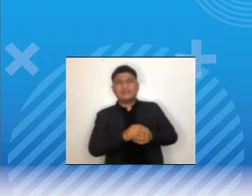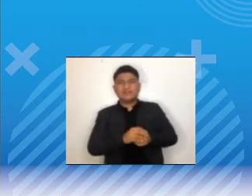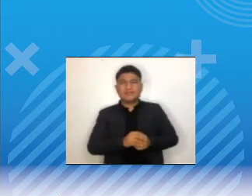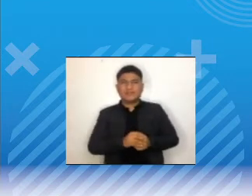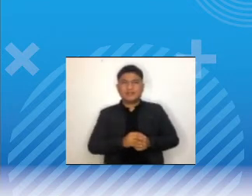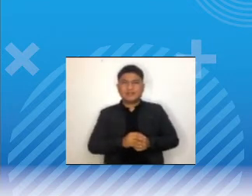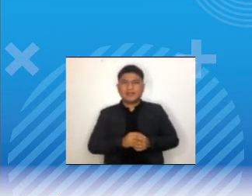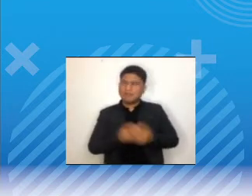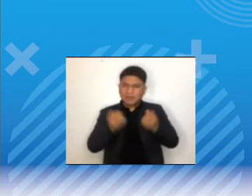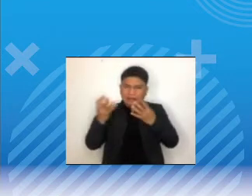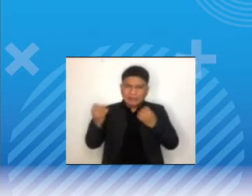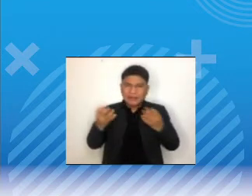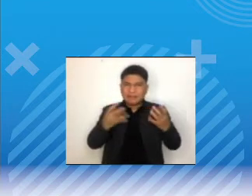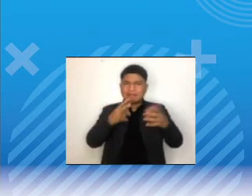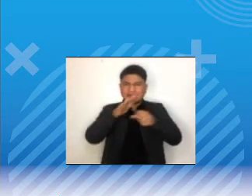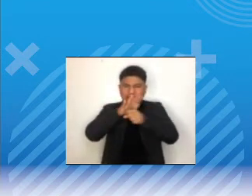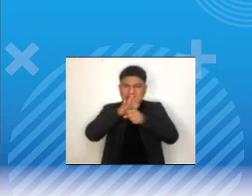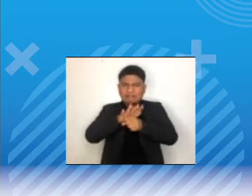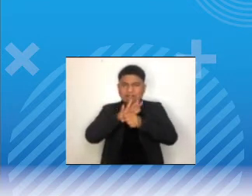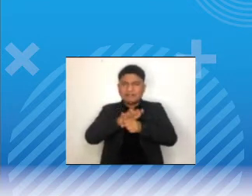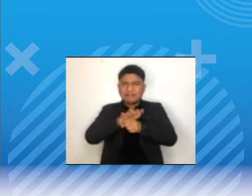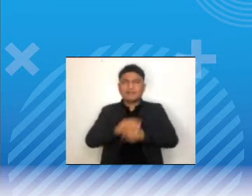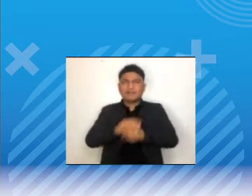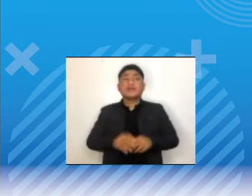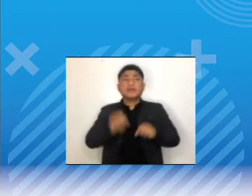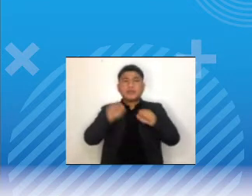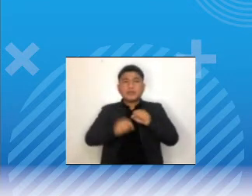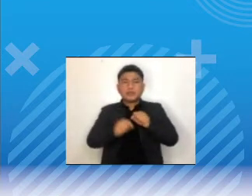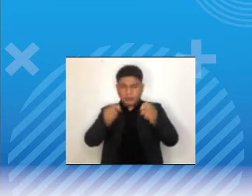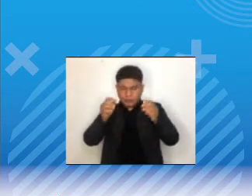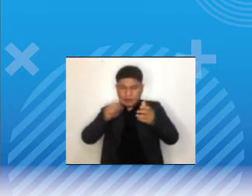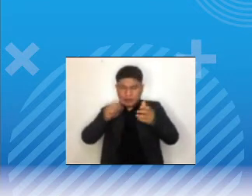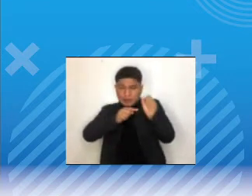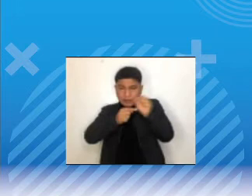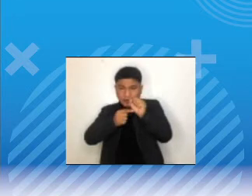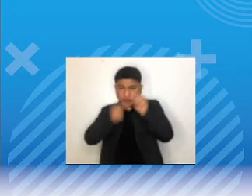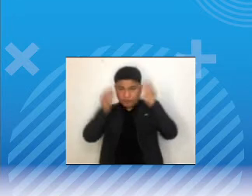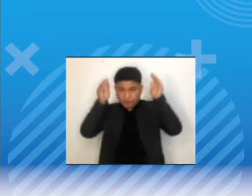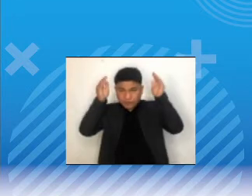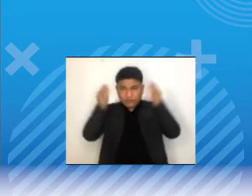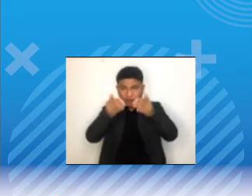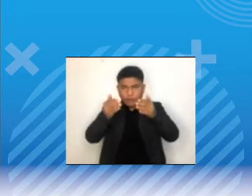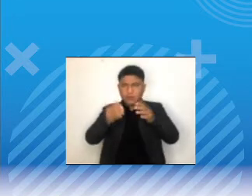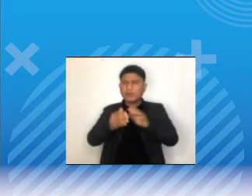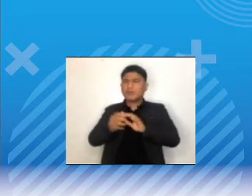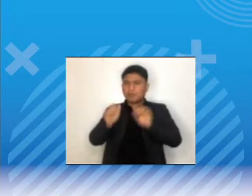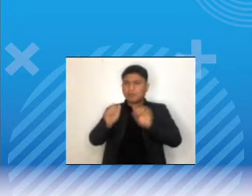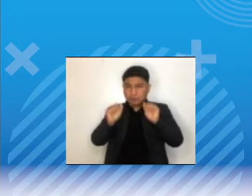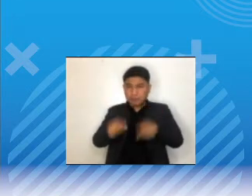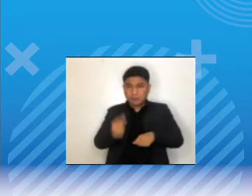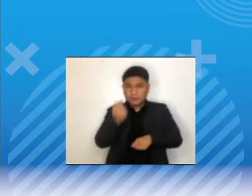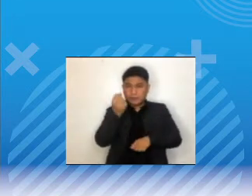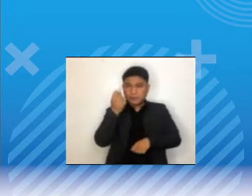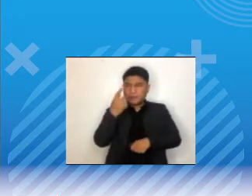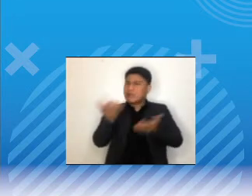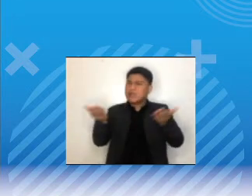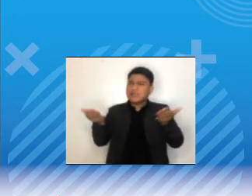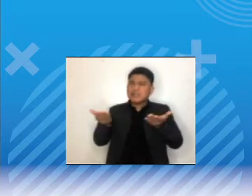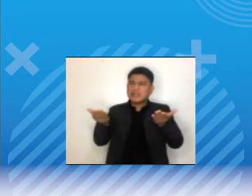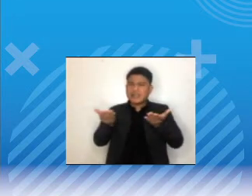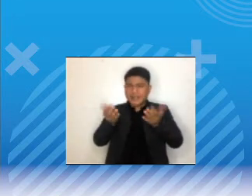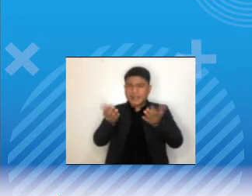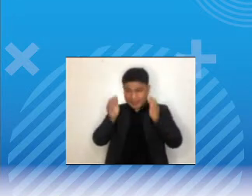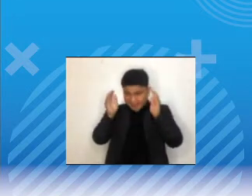lipad na isip. So when we sharpen our focus, we understand where our